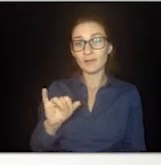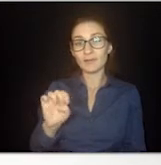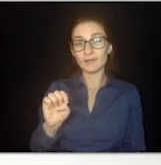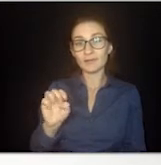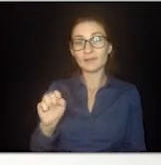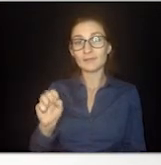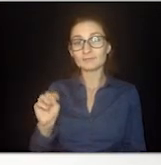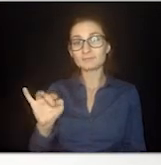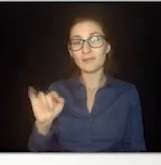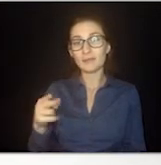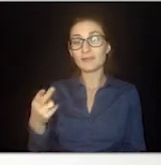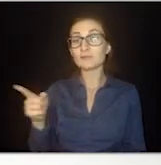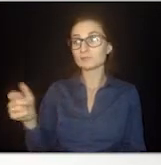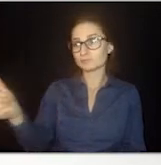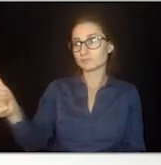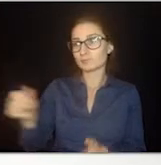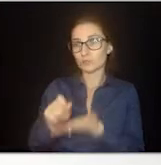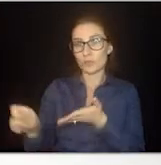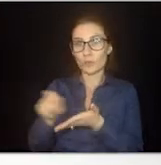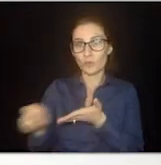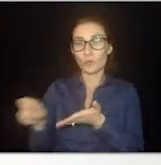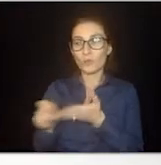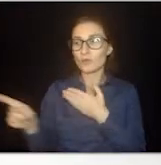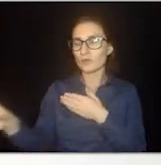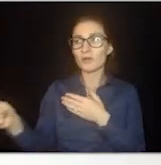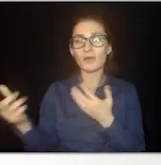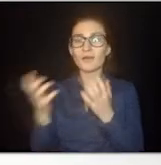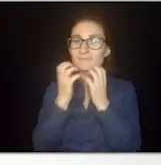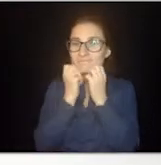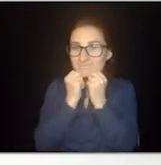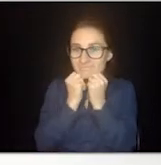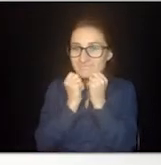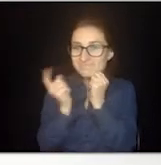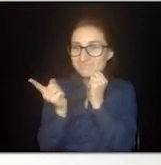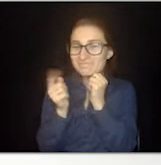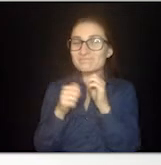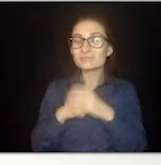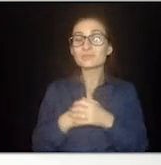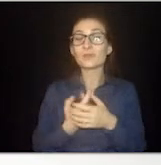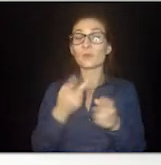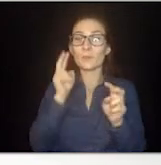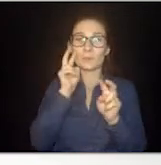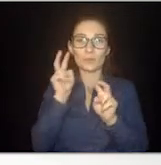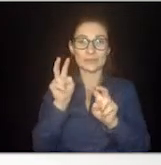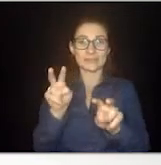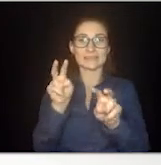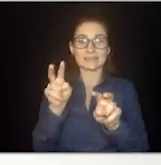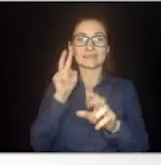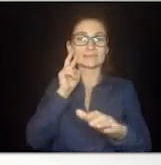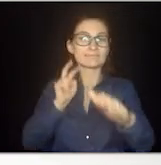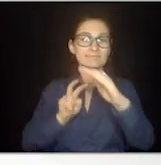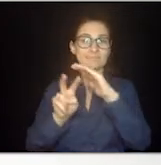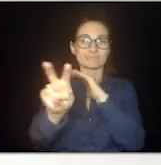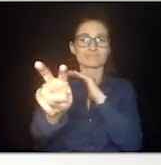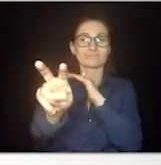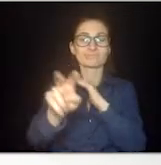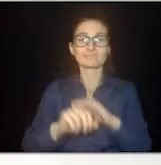Millie Smith is the one that wrote these, and she's a treasure. So predictability.